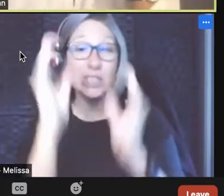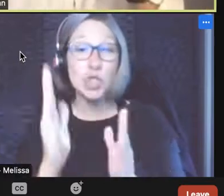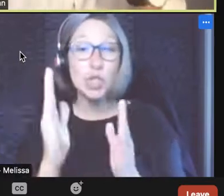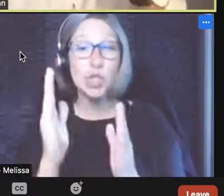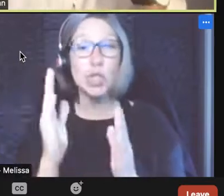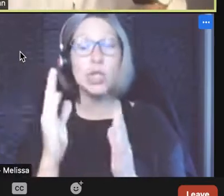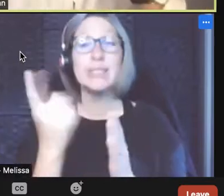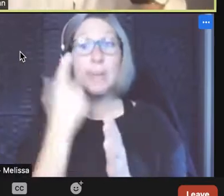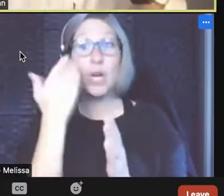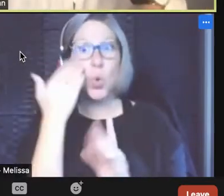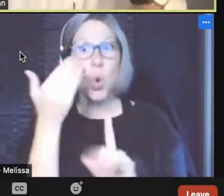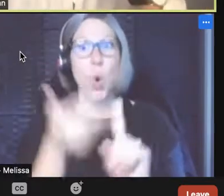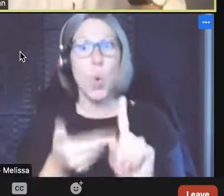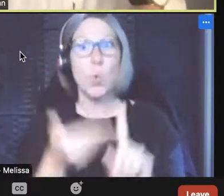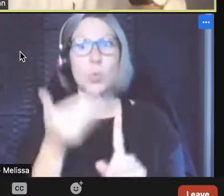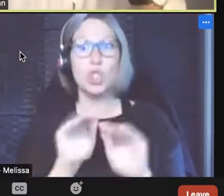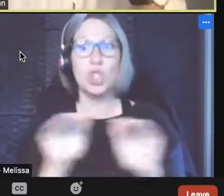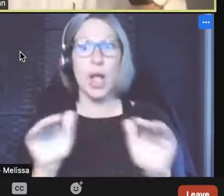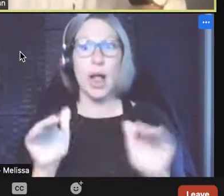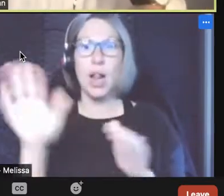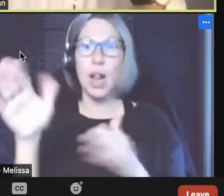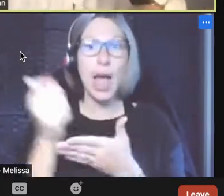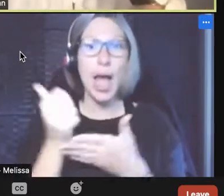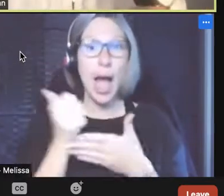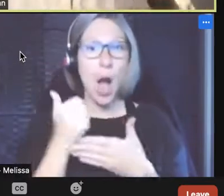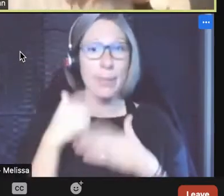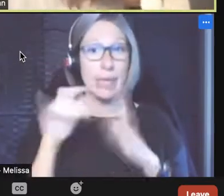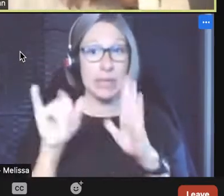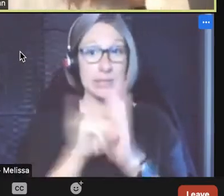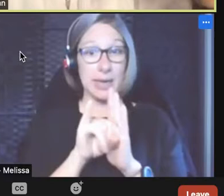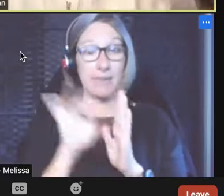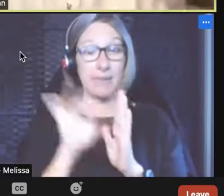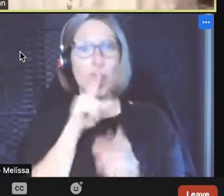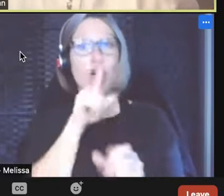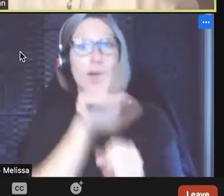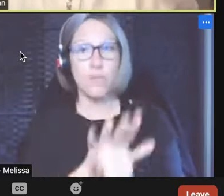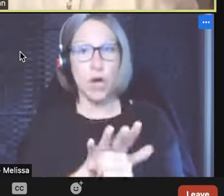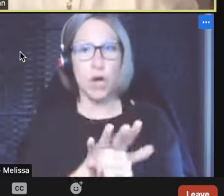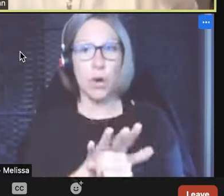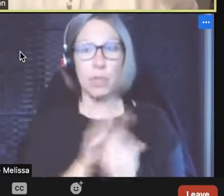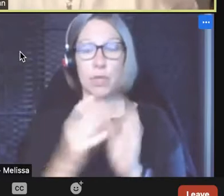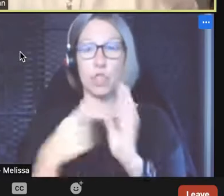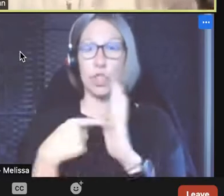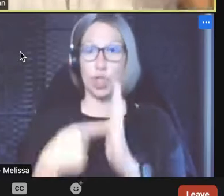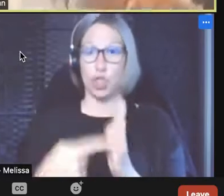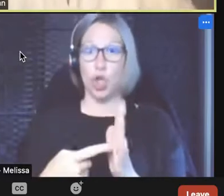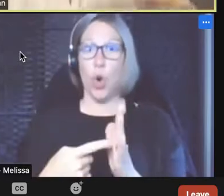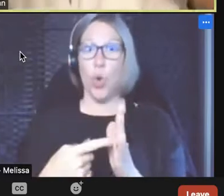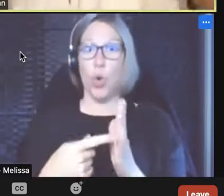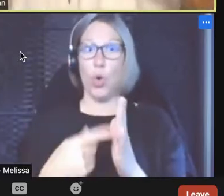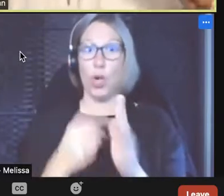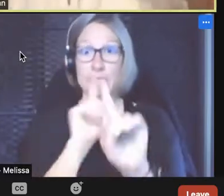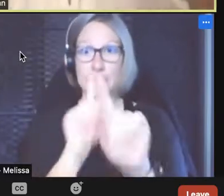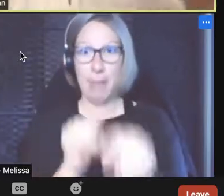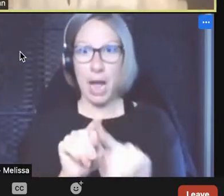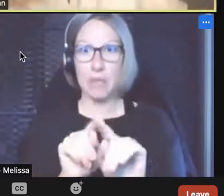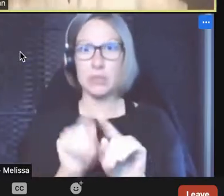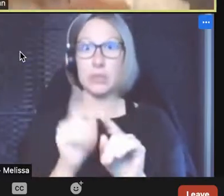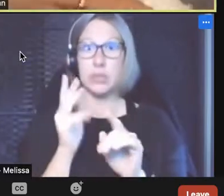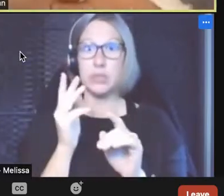child well, help me identify when this child's confirming, when they're showing some differentiated response. And if